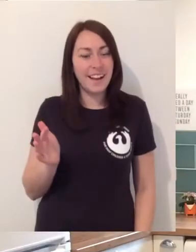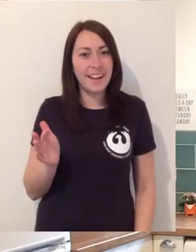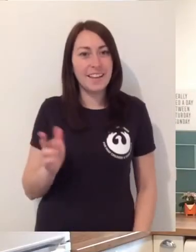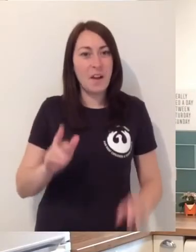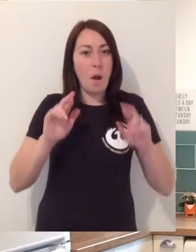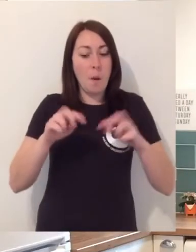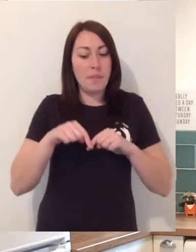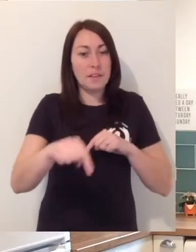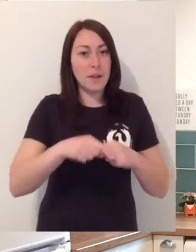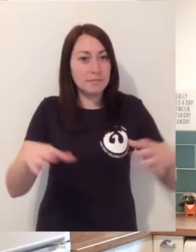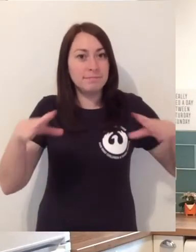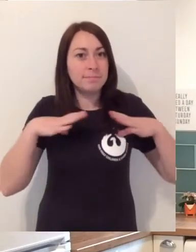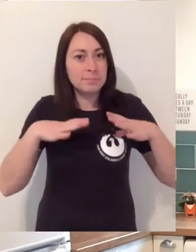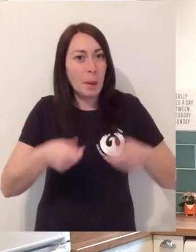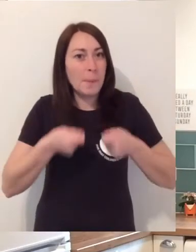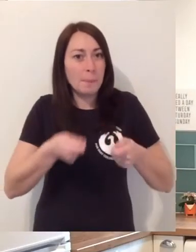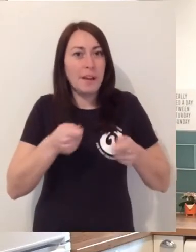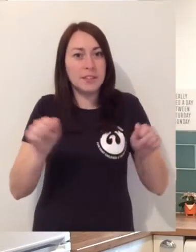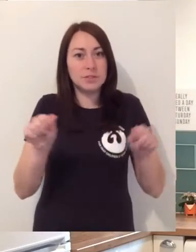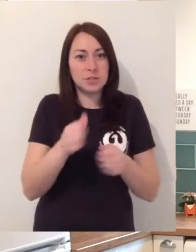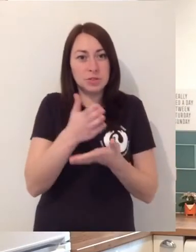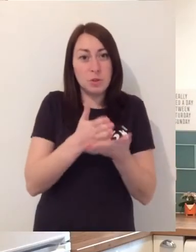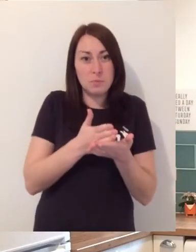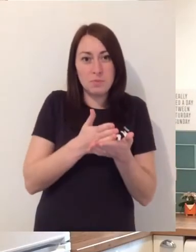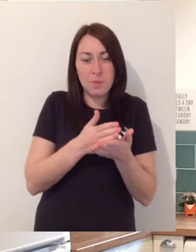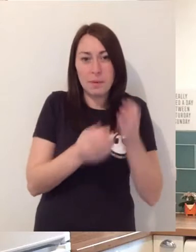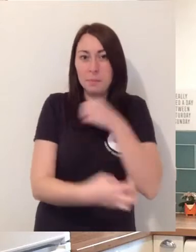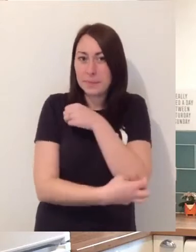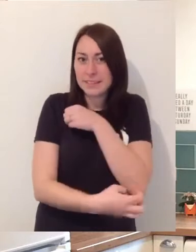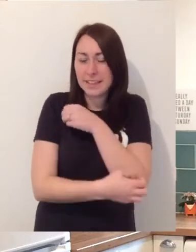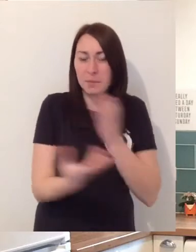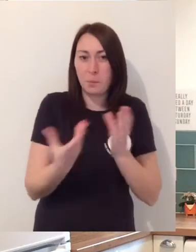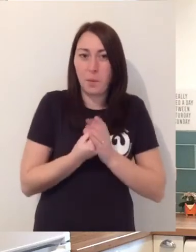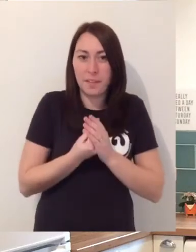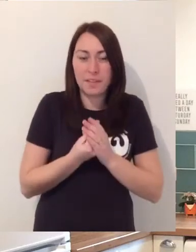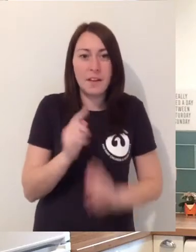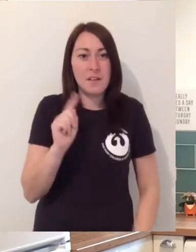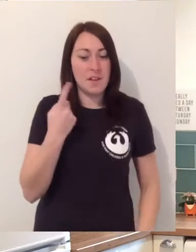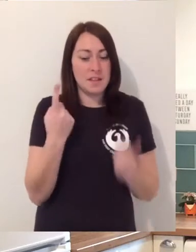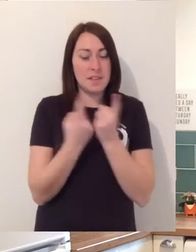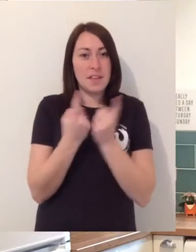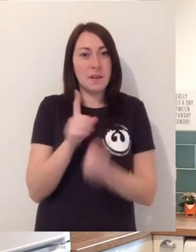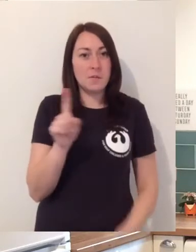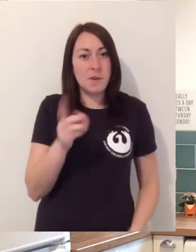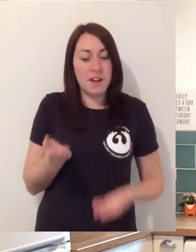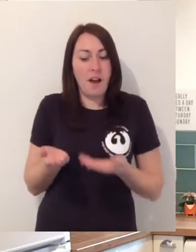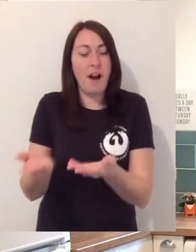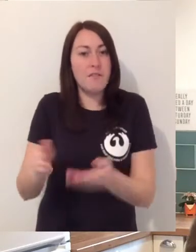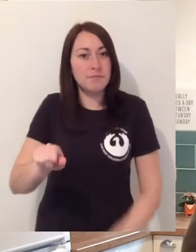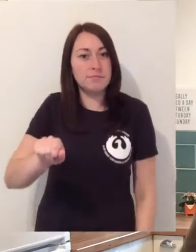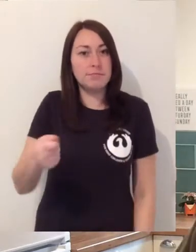Hi, I hope you're ready this week to bake shortbread biscuits with me. The first thing we're going to do is turn our oven on to 160